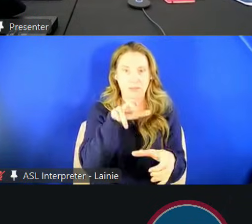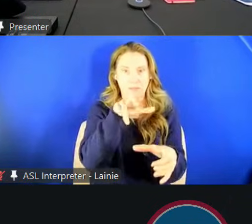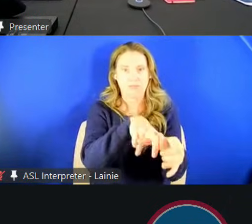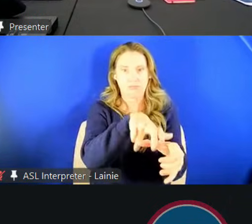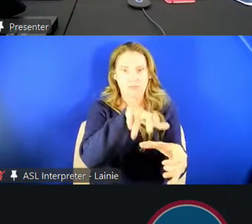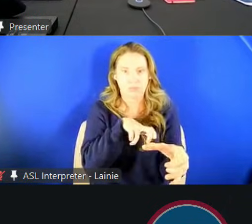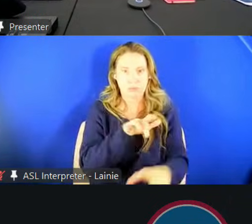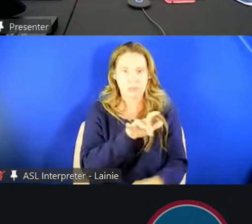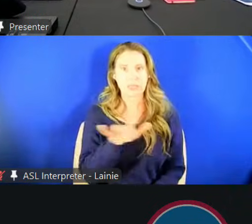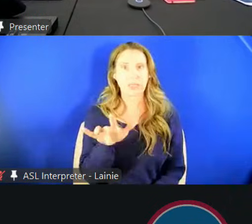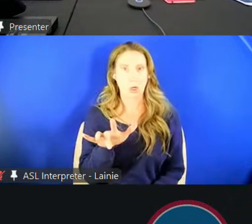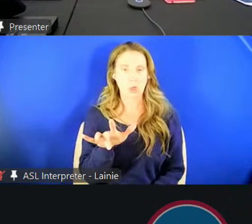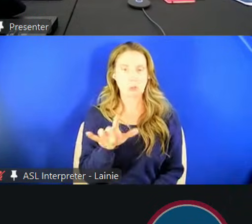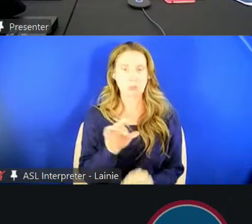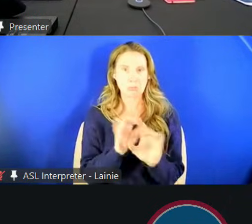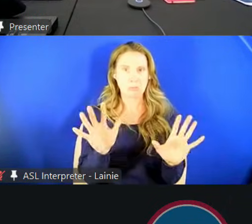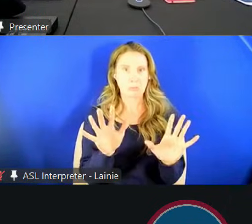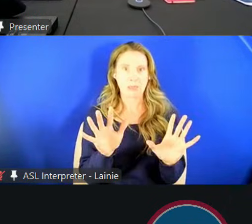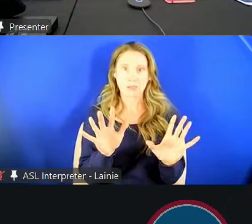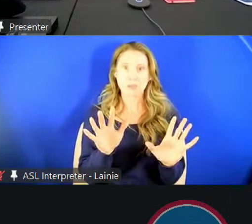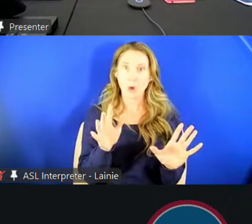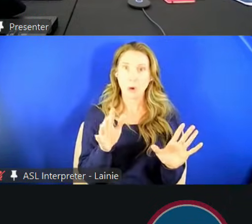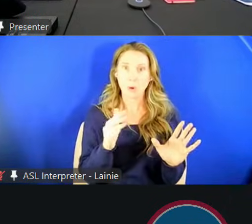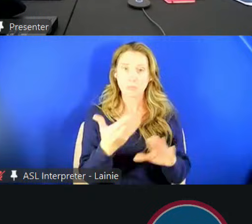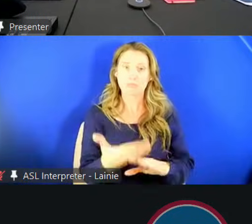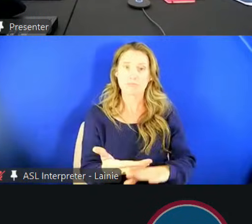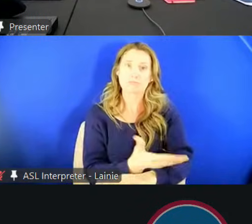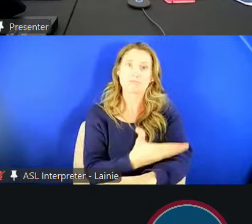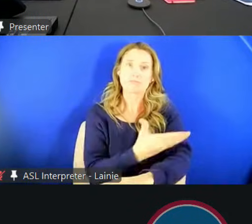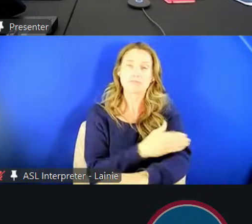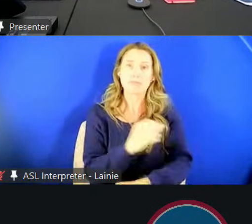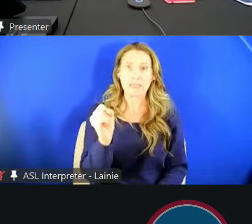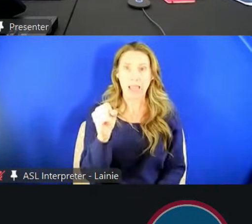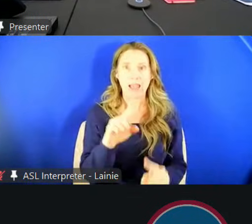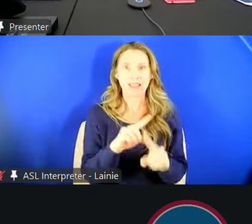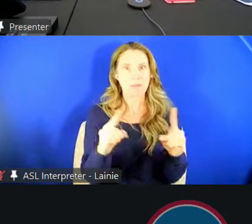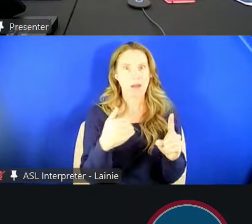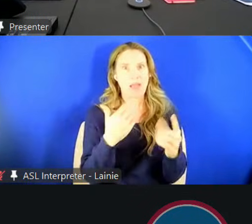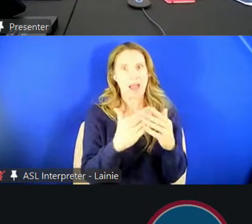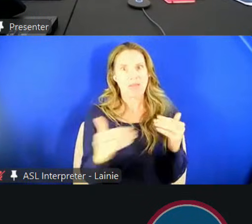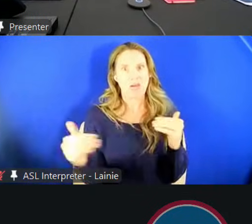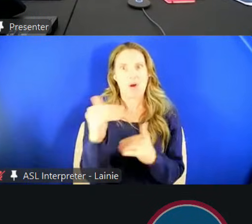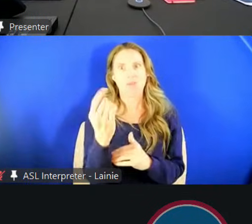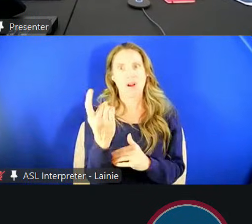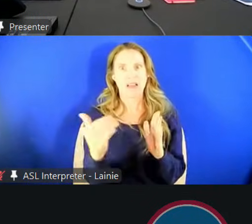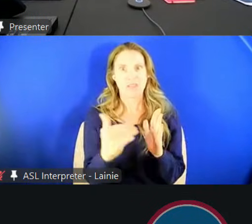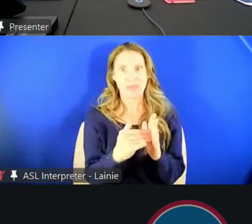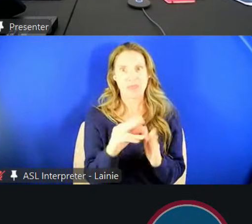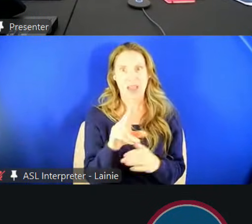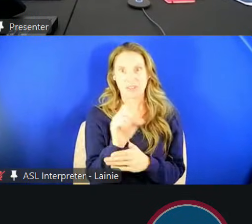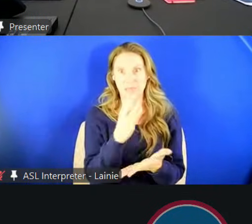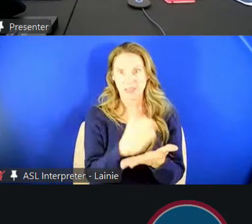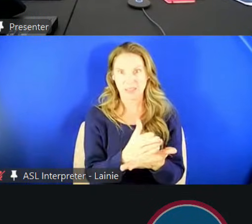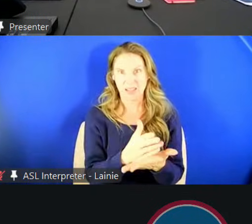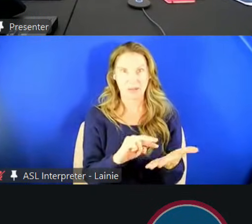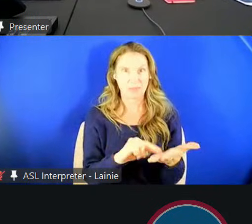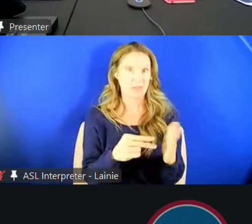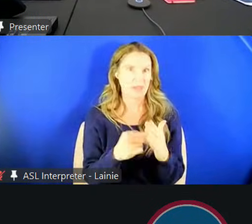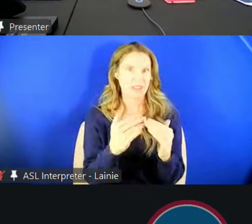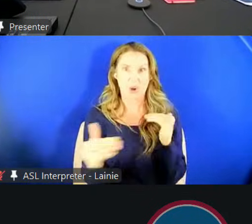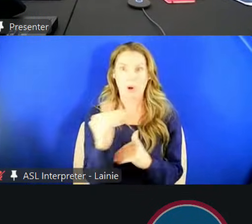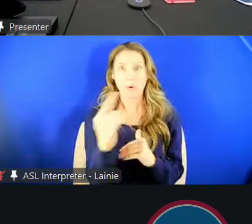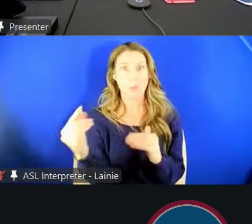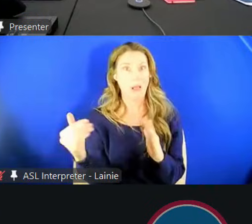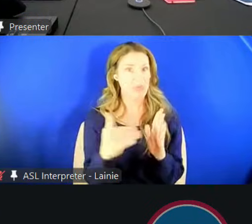of the way there, but, doing the math, we have over 11,000 bus stops. That still is over 1,000 that, are